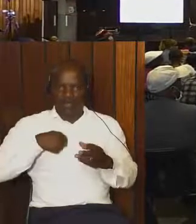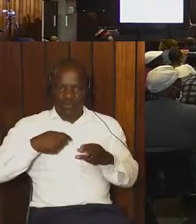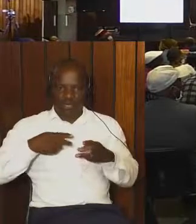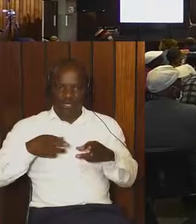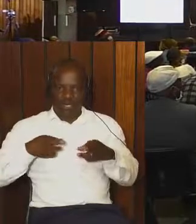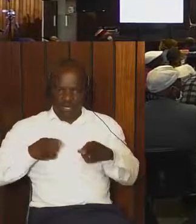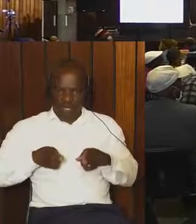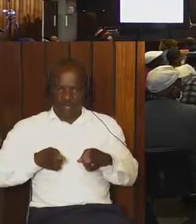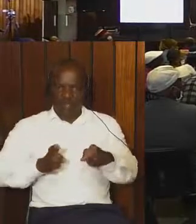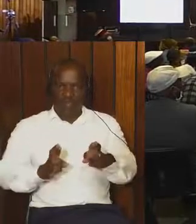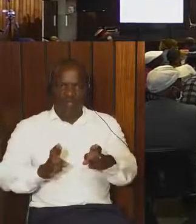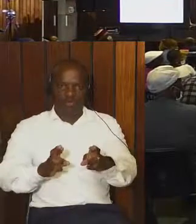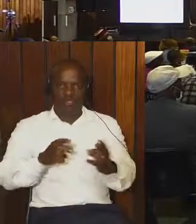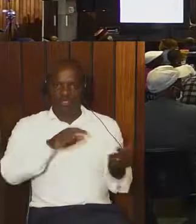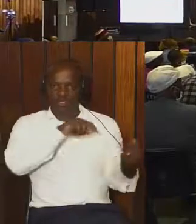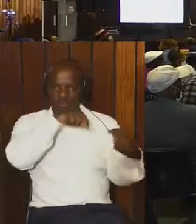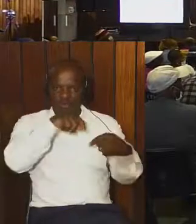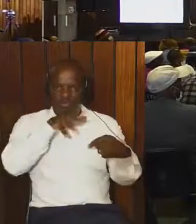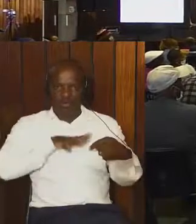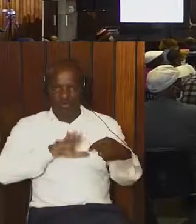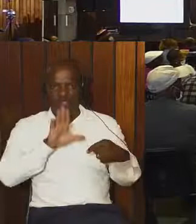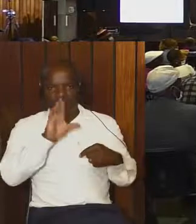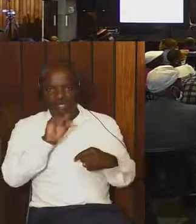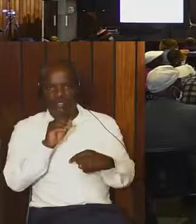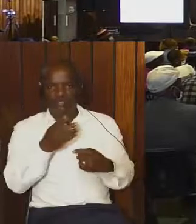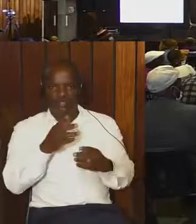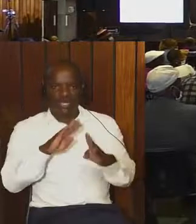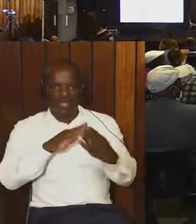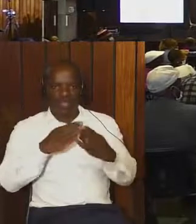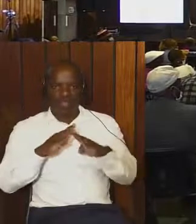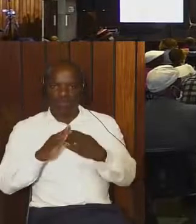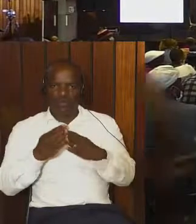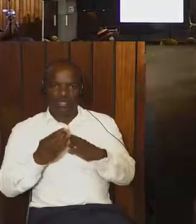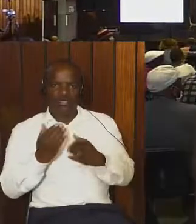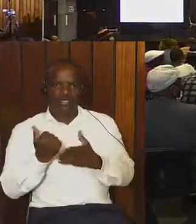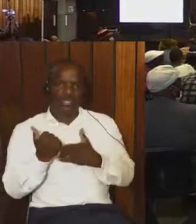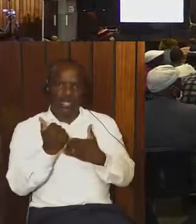benefita eng jaaka re tlisitse mo go batlo tseba ka ga community ya rona gore e eme kae